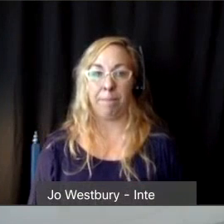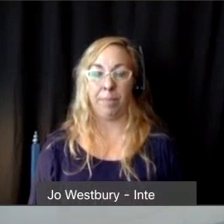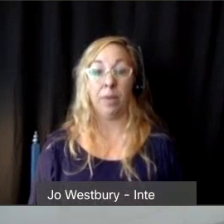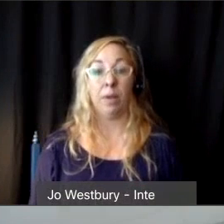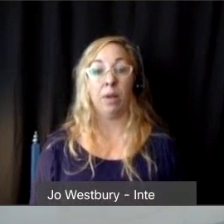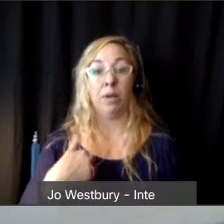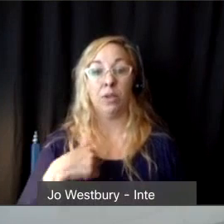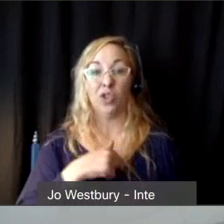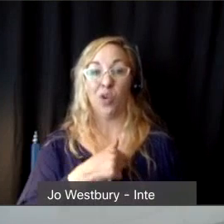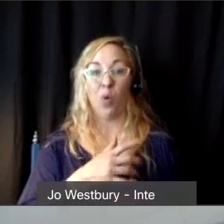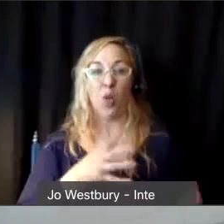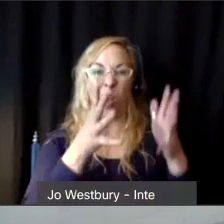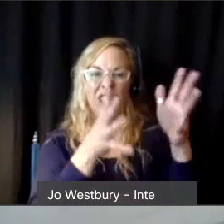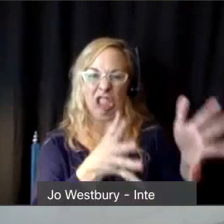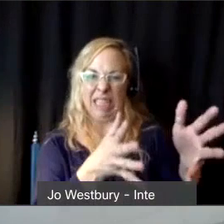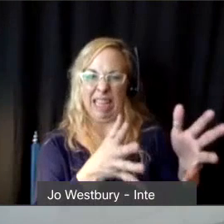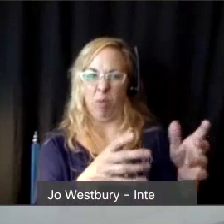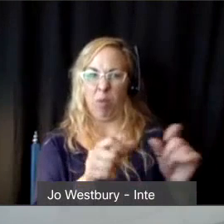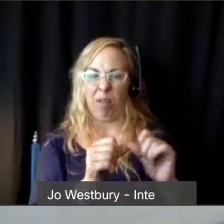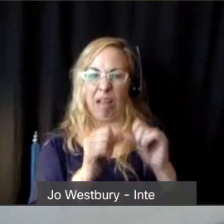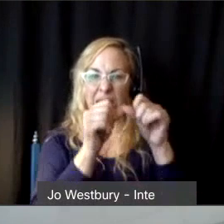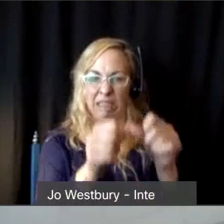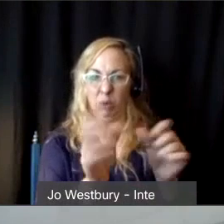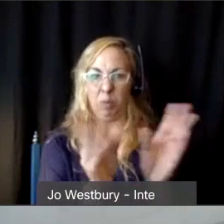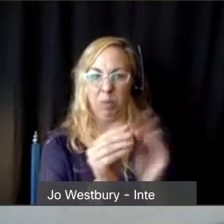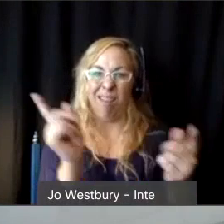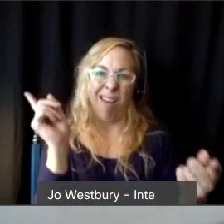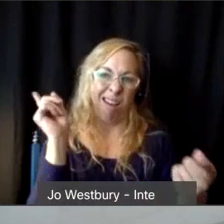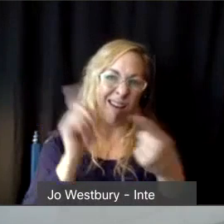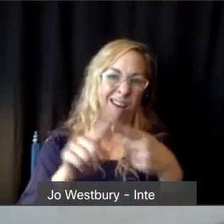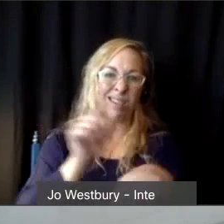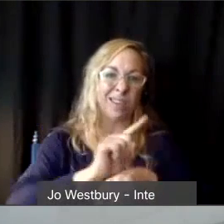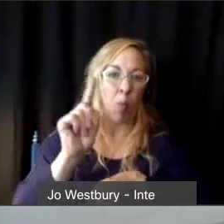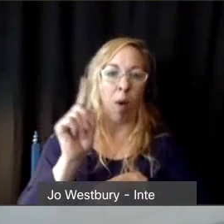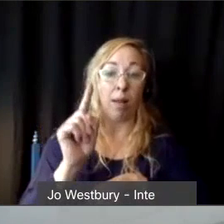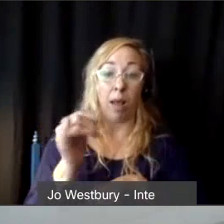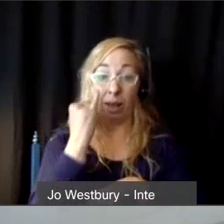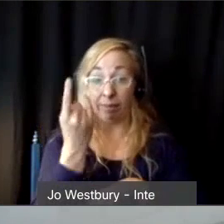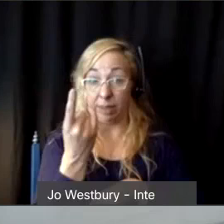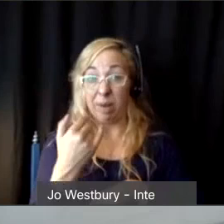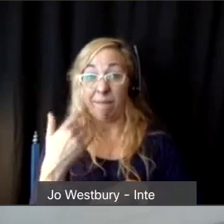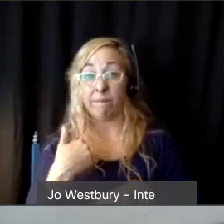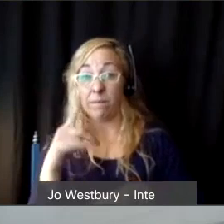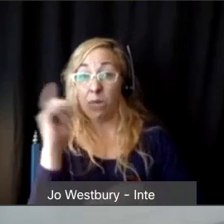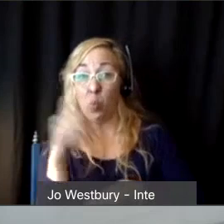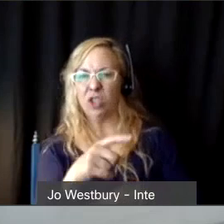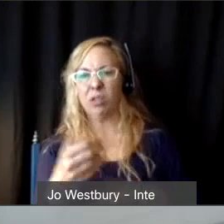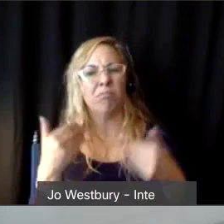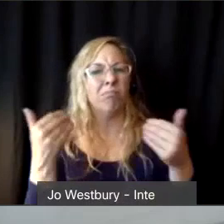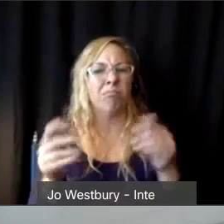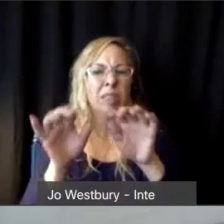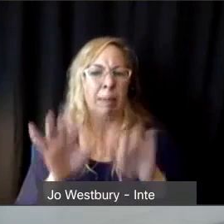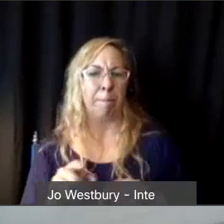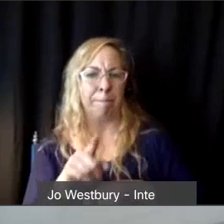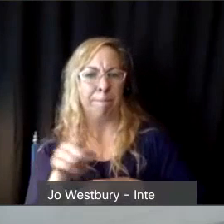So we'll just leave it live until 1 o'clock. And if people have questions, please feel free to type them in. But this time I